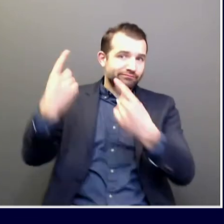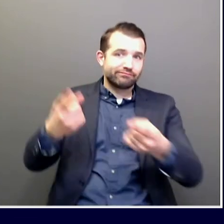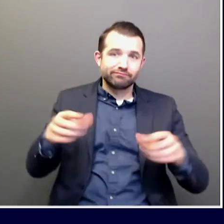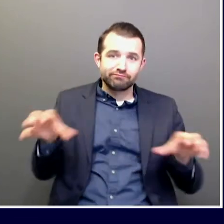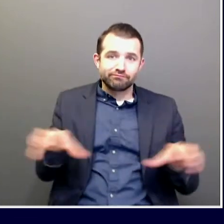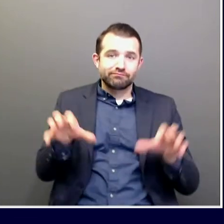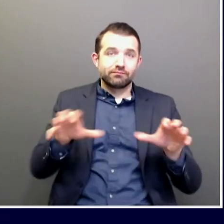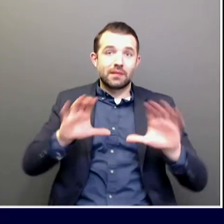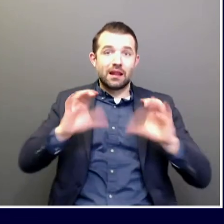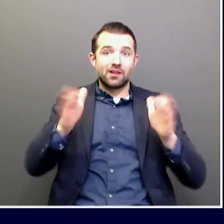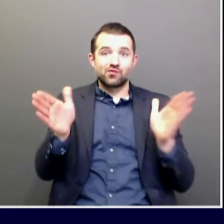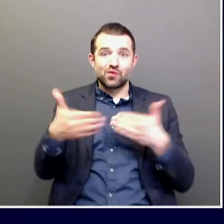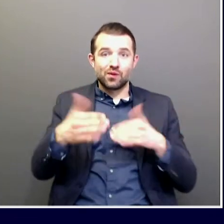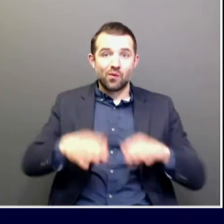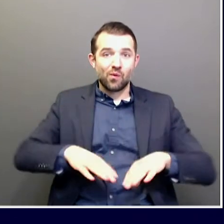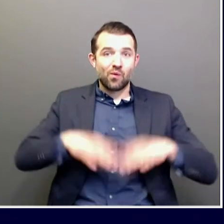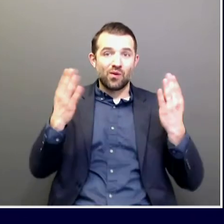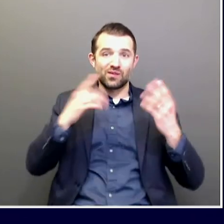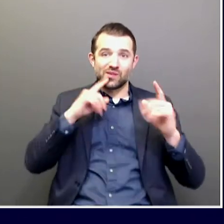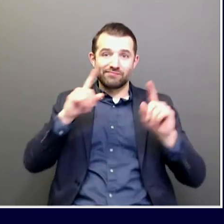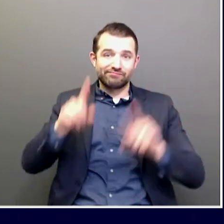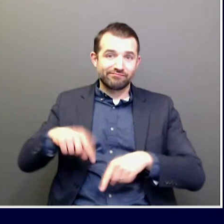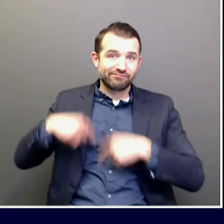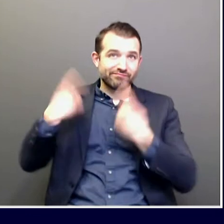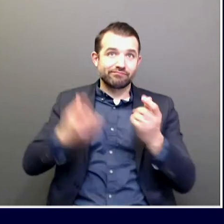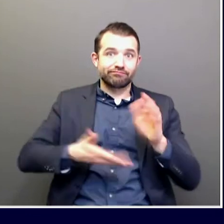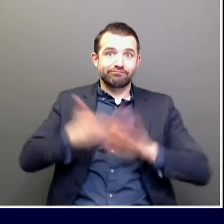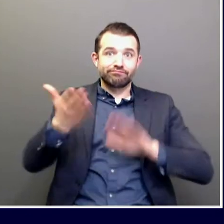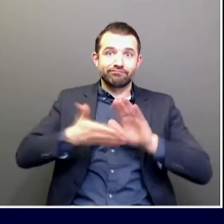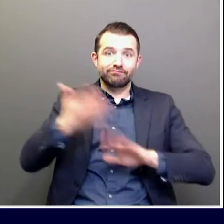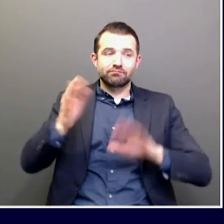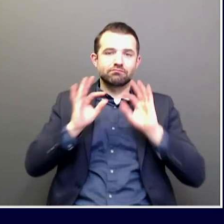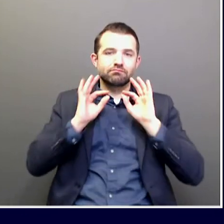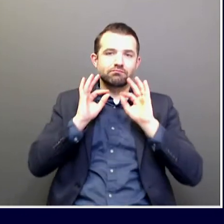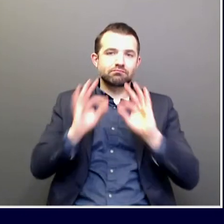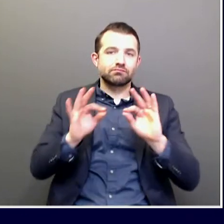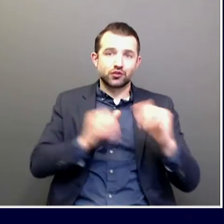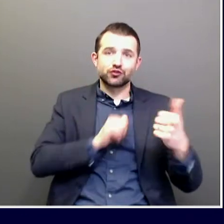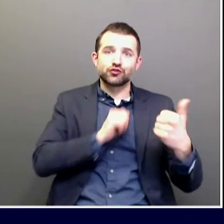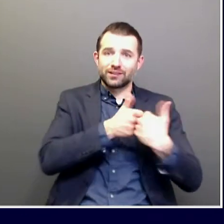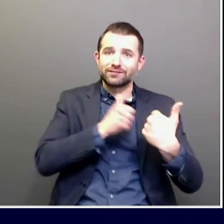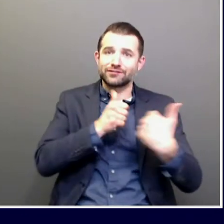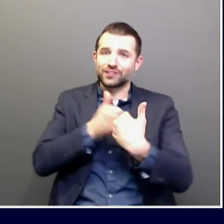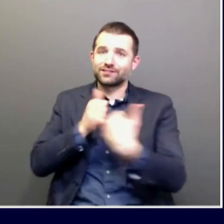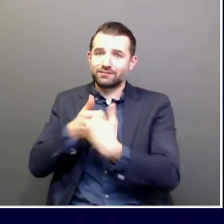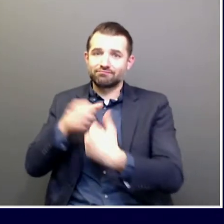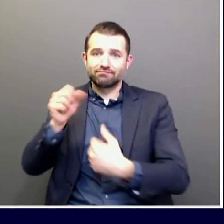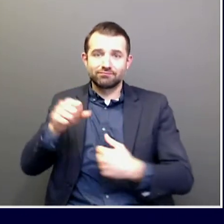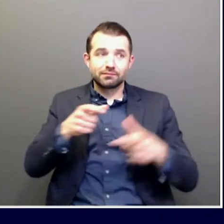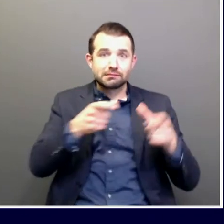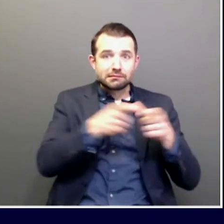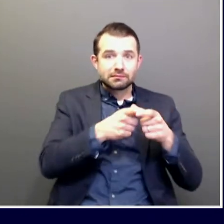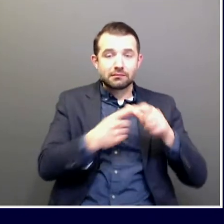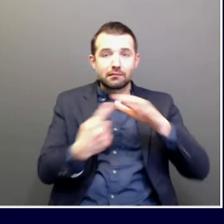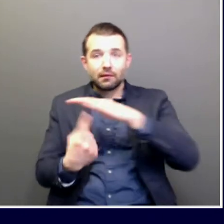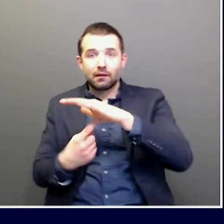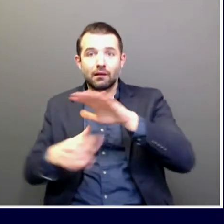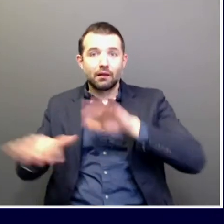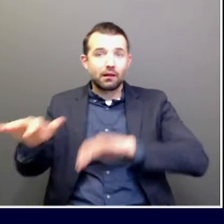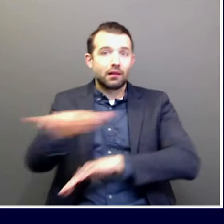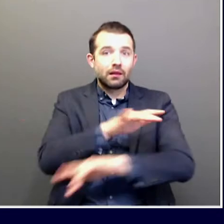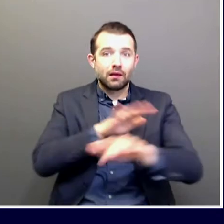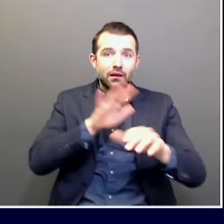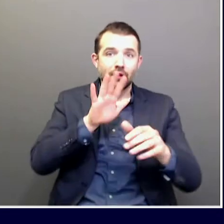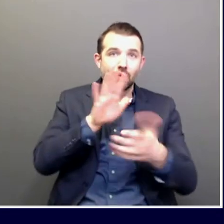by public health and a shared interest in safe in-person learning, continues. Thank you. Thanks,